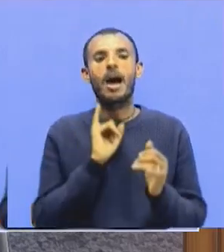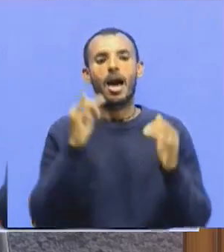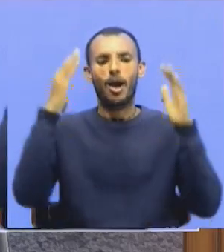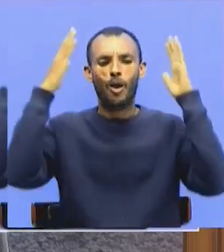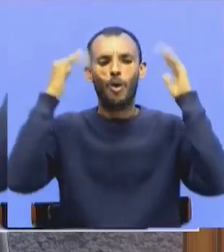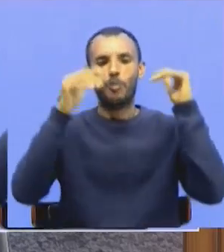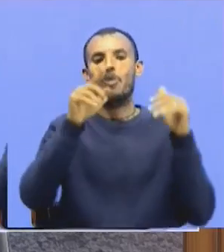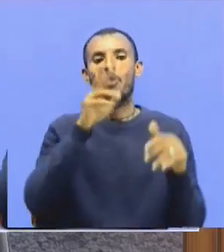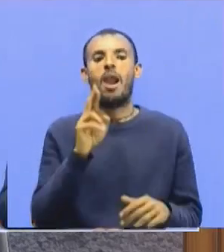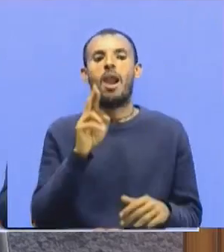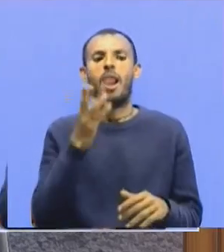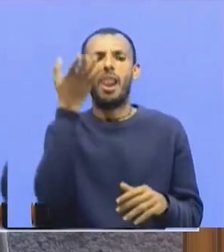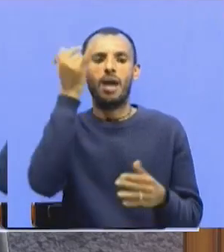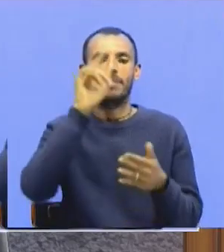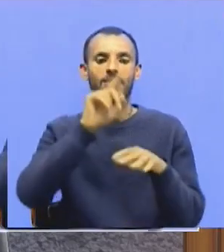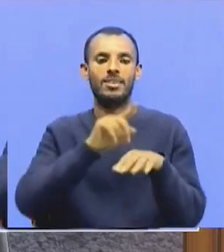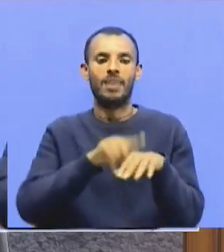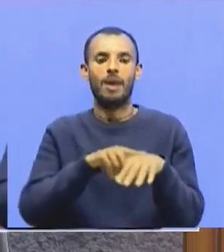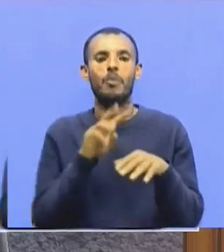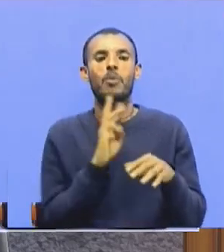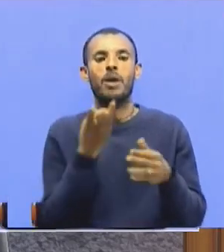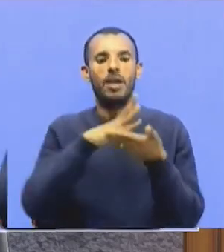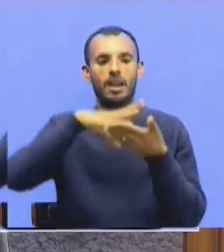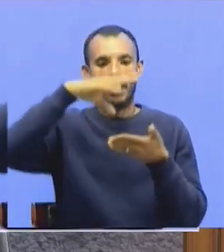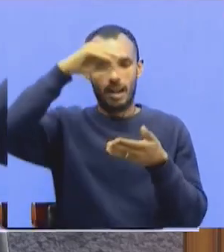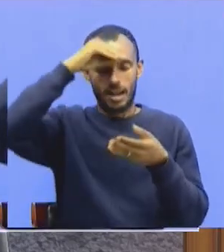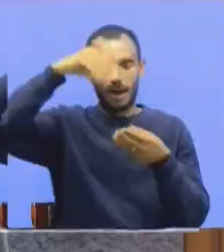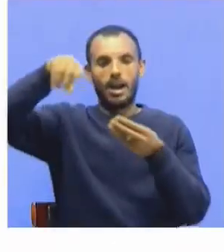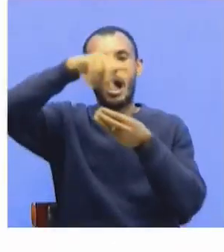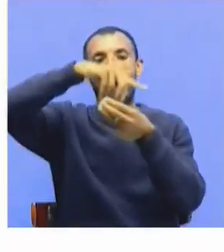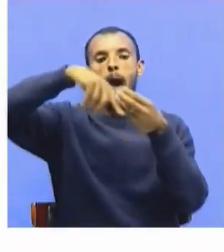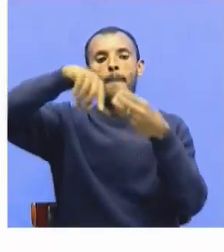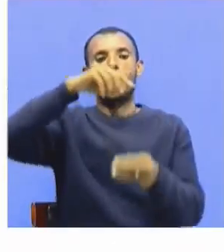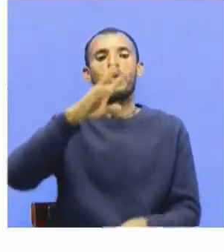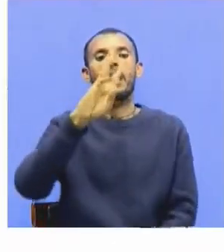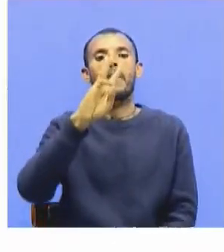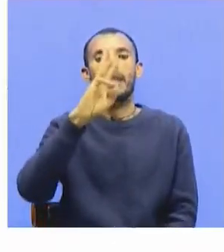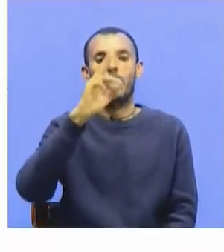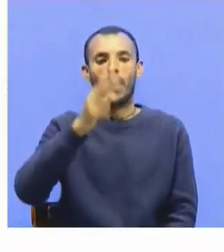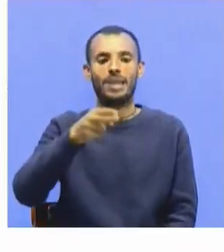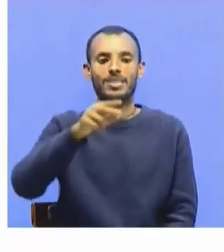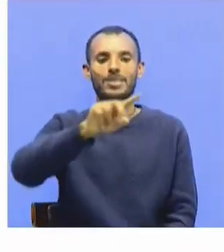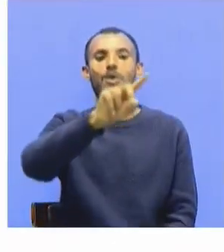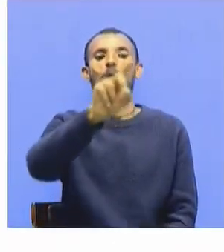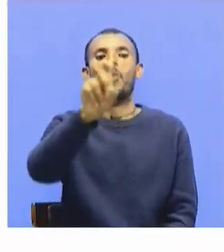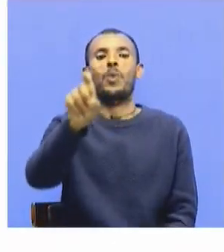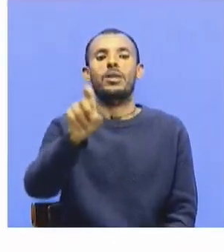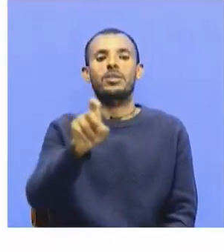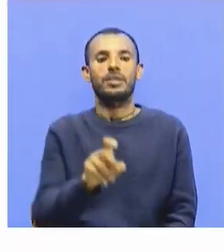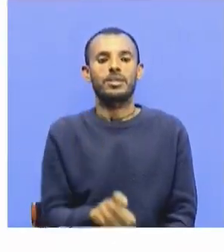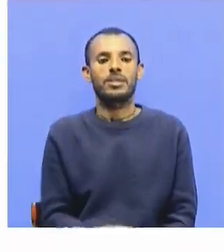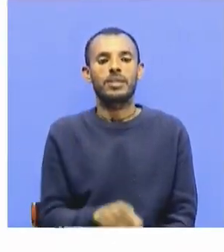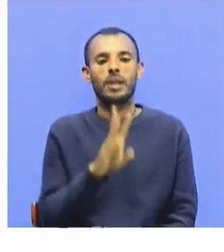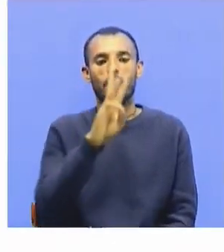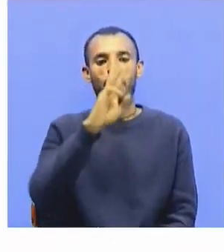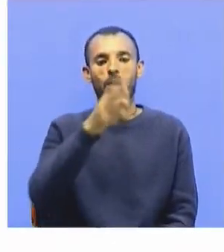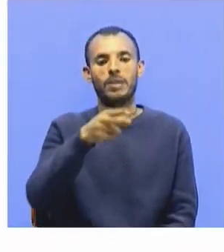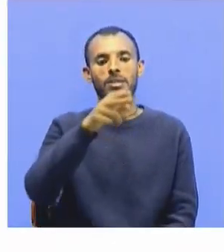are. Last time, we were learning about WH questions. WH